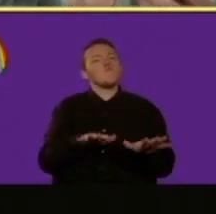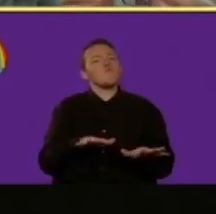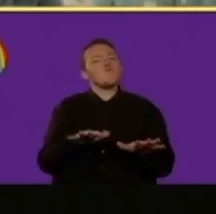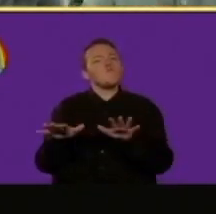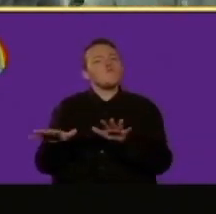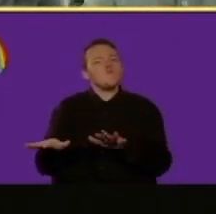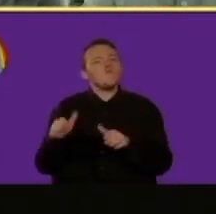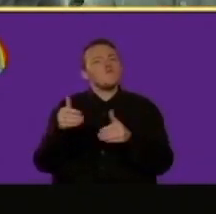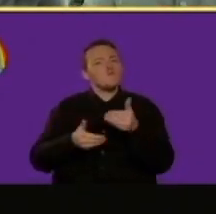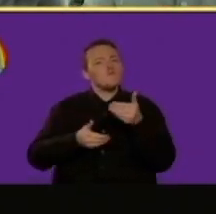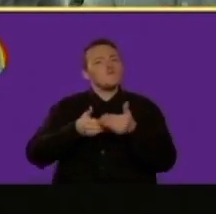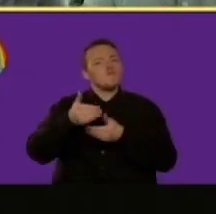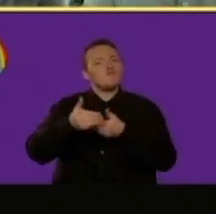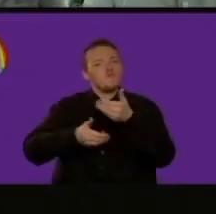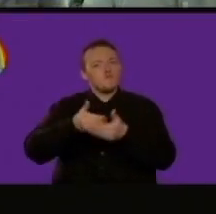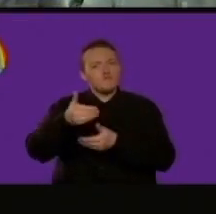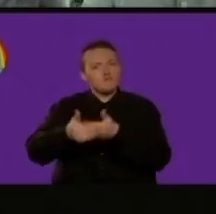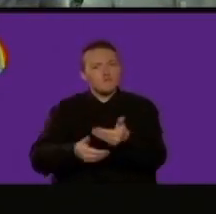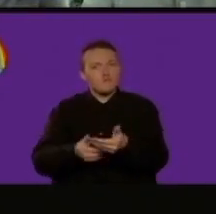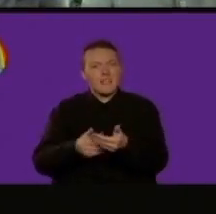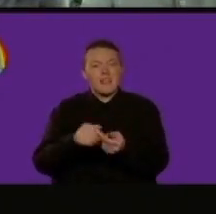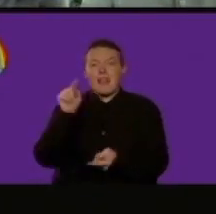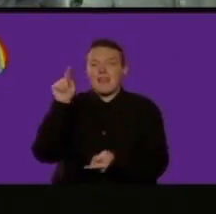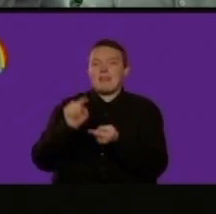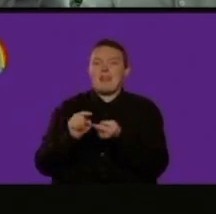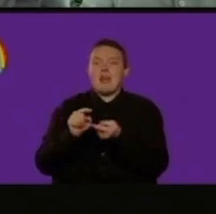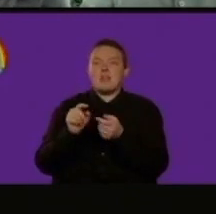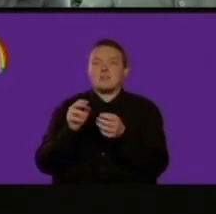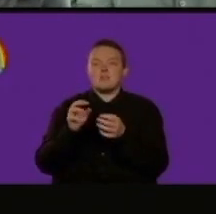their culture, or the projects that they choose.